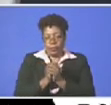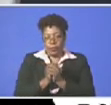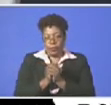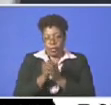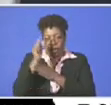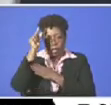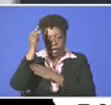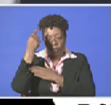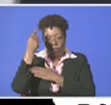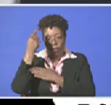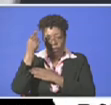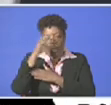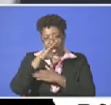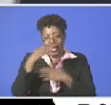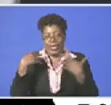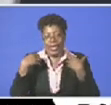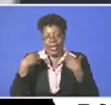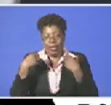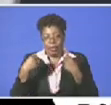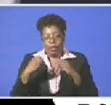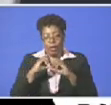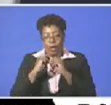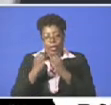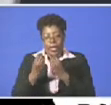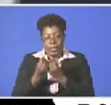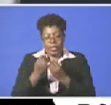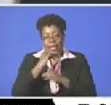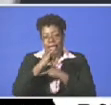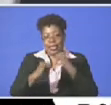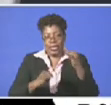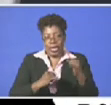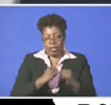government entities, health organizations, and international bodies.